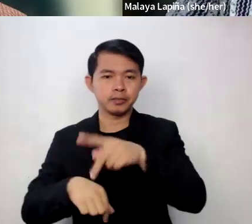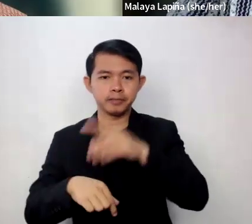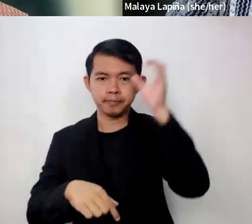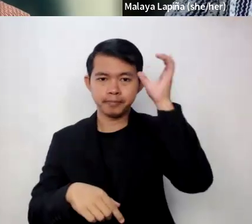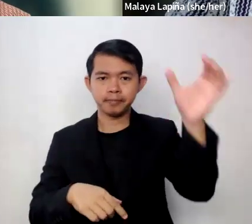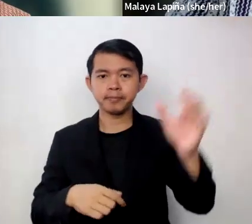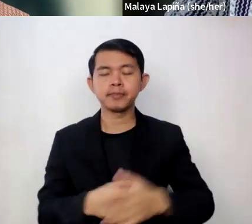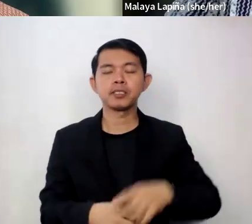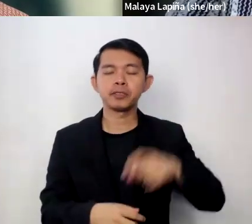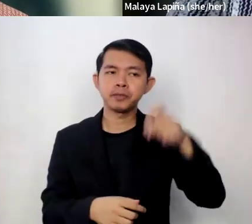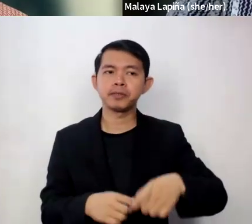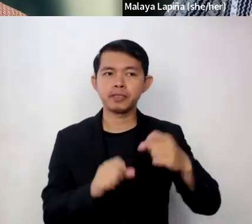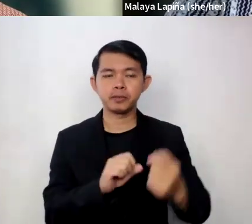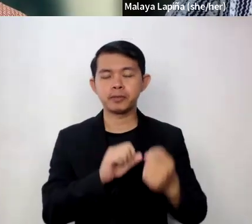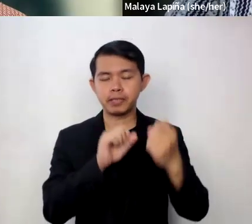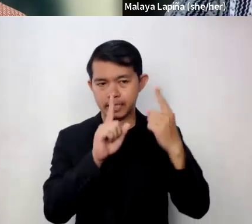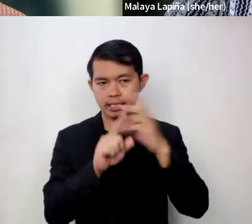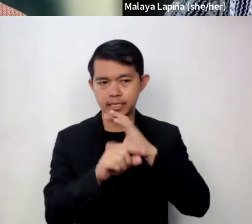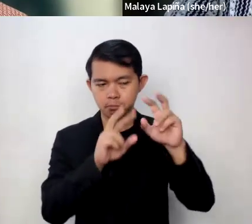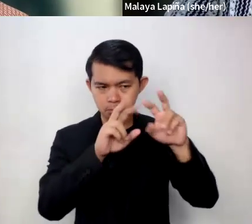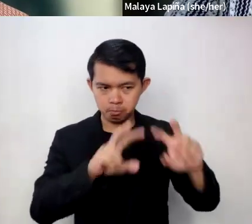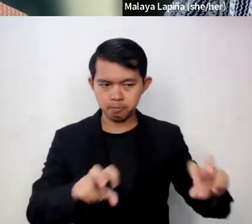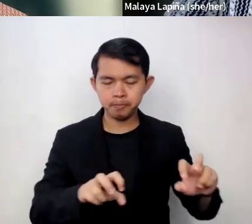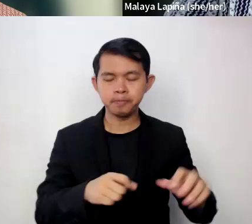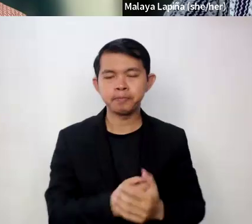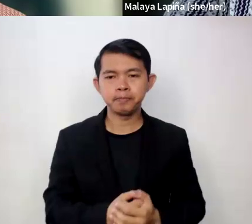really understand or unpack that, because